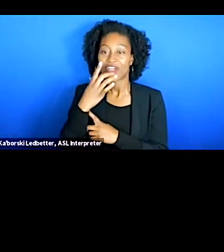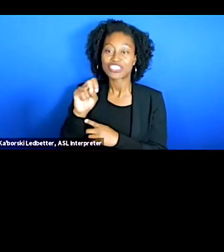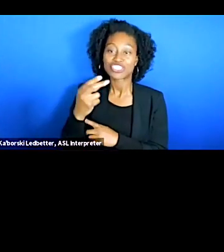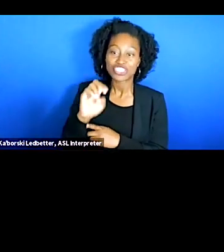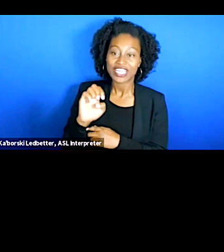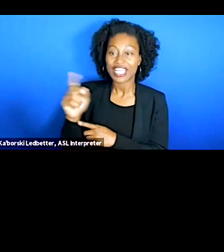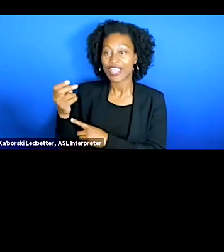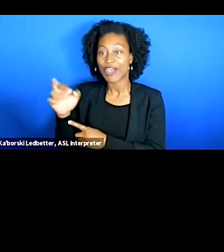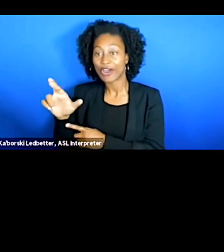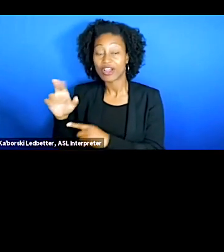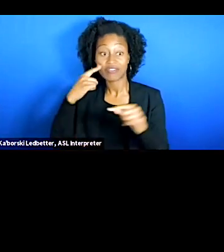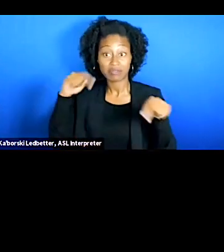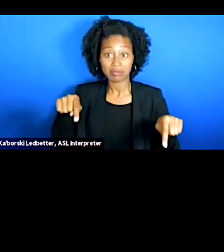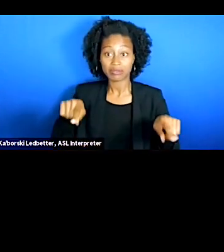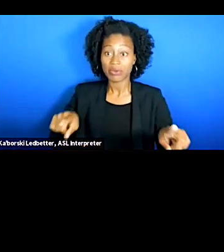names.